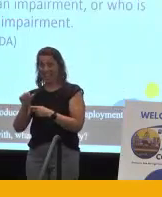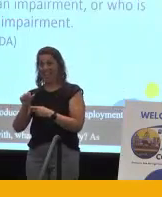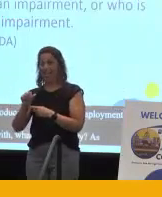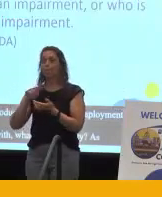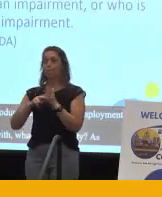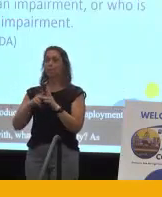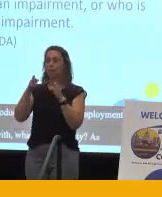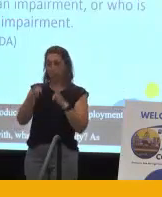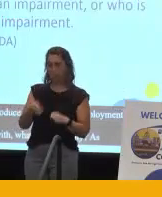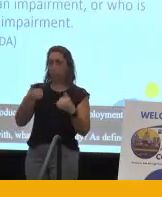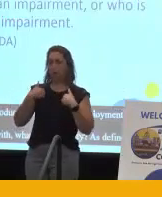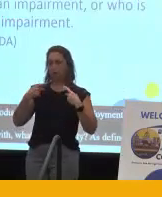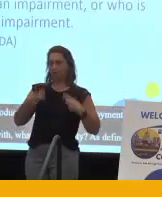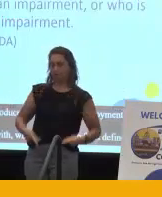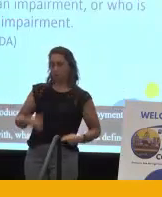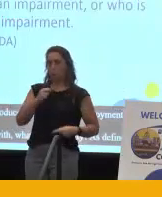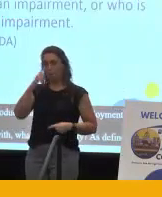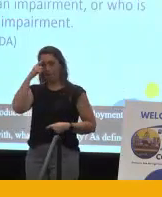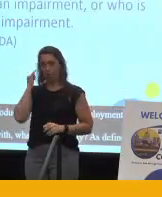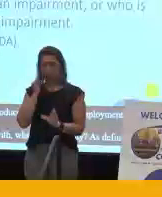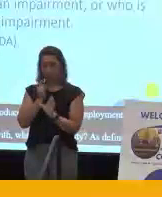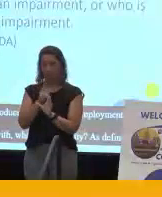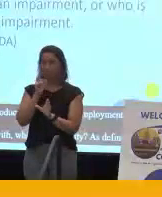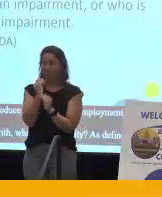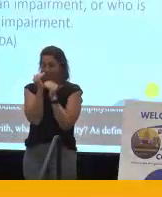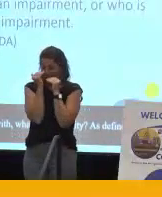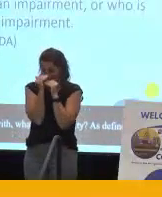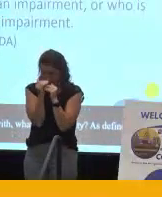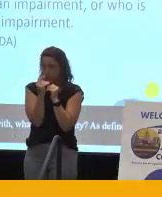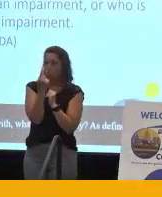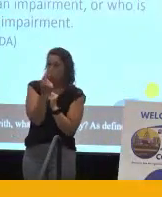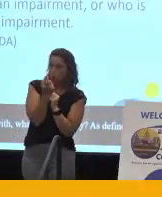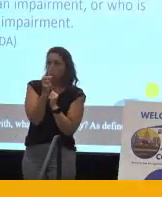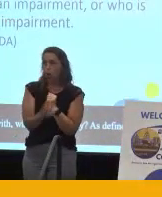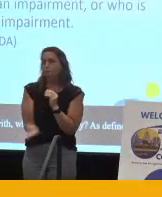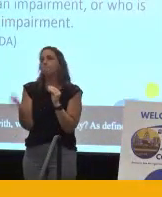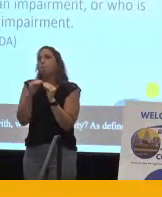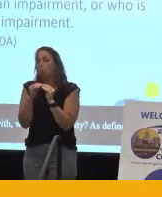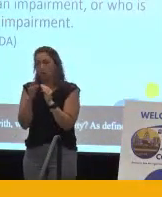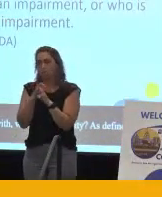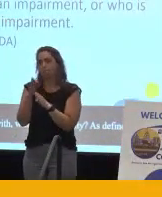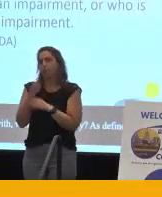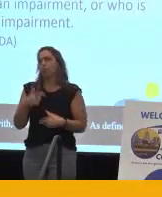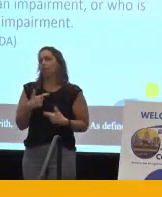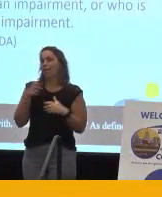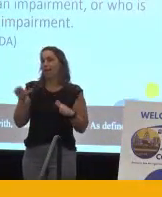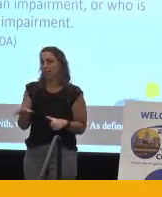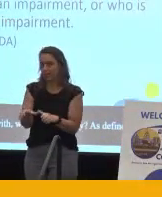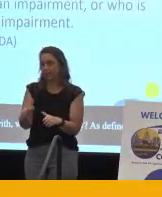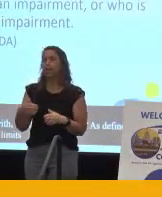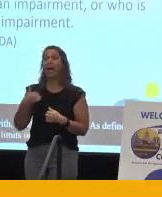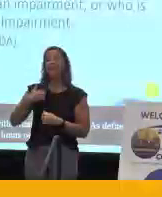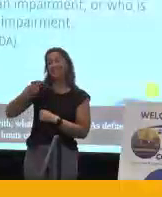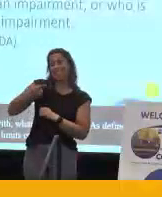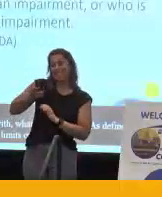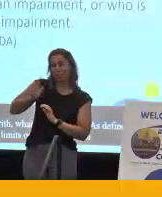has a physical or mental impairment that substantially limits one or more major life activity, who has a history or a record of